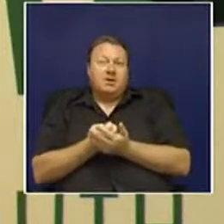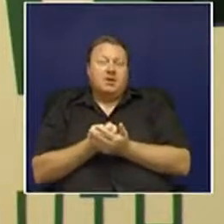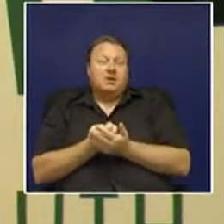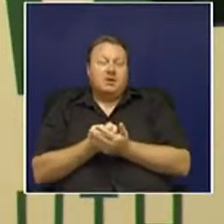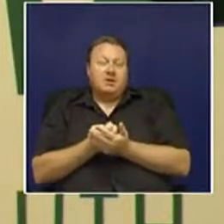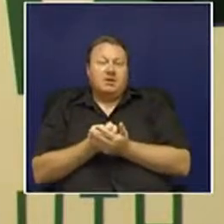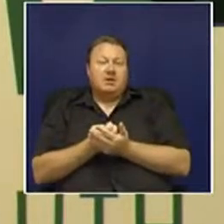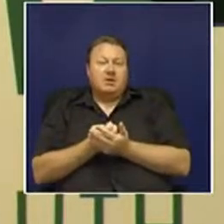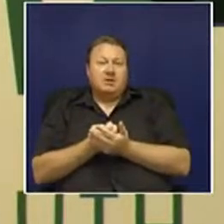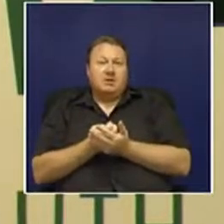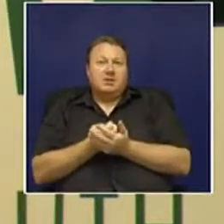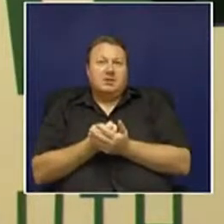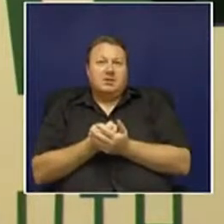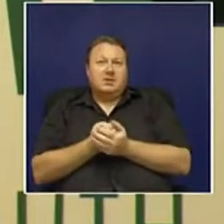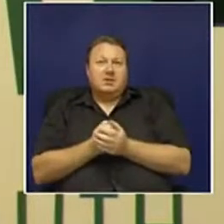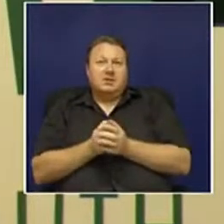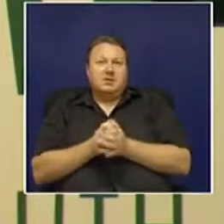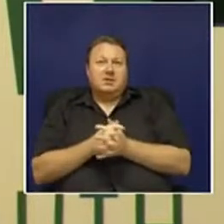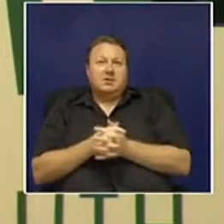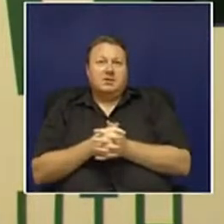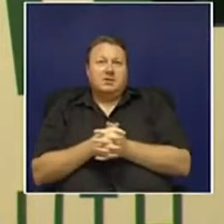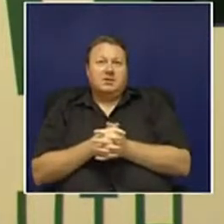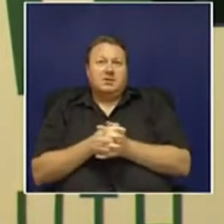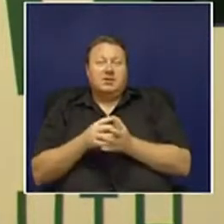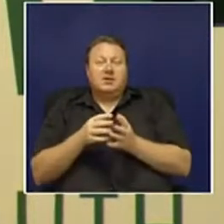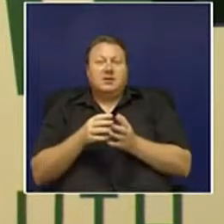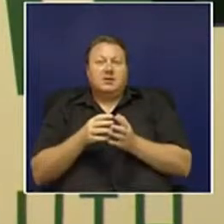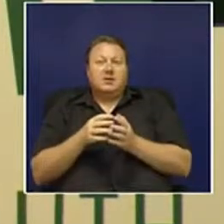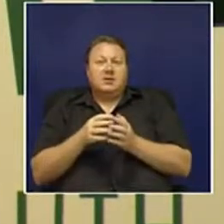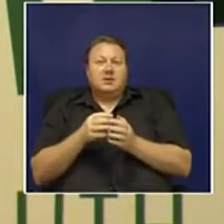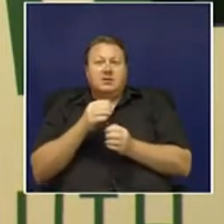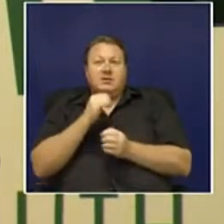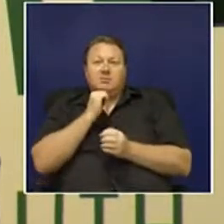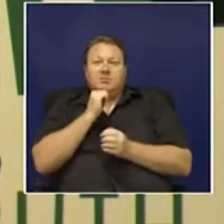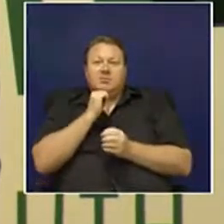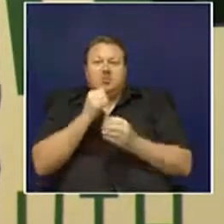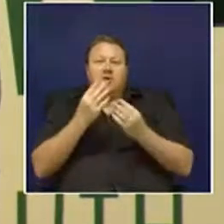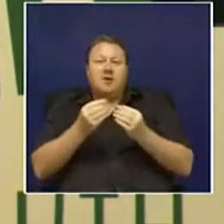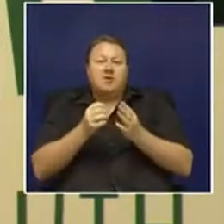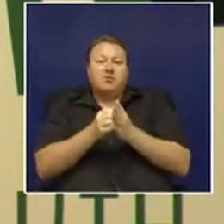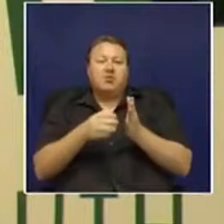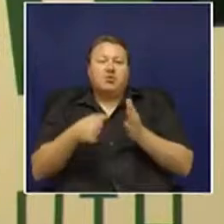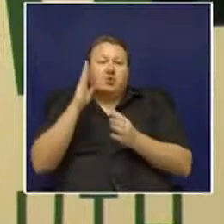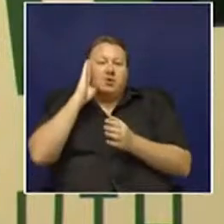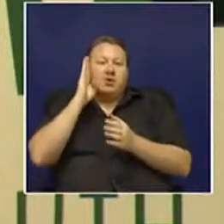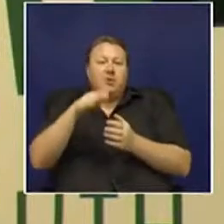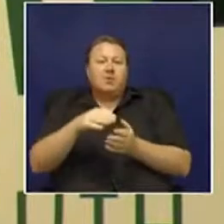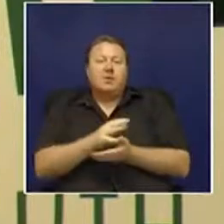accommodation, because that's essentially the proposal I was putting across to him.